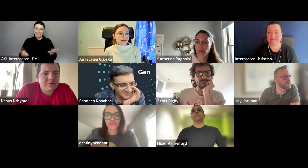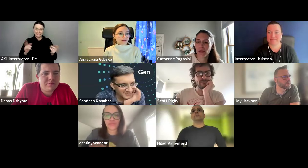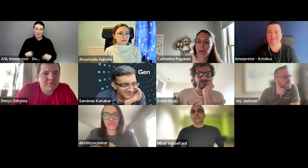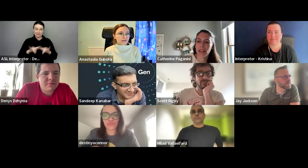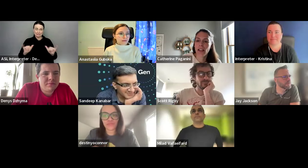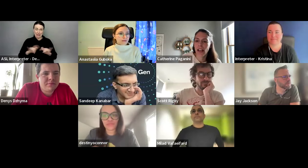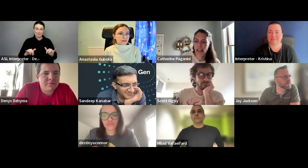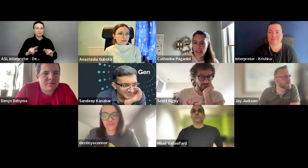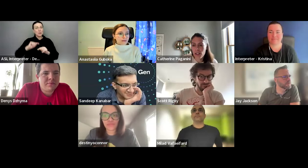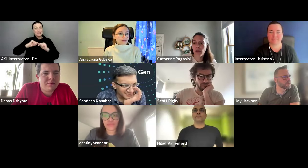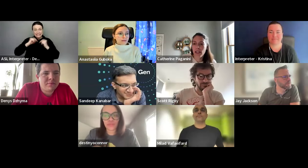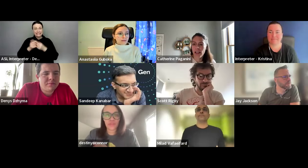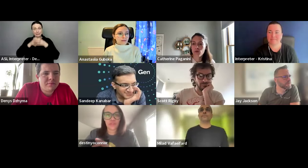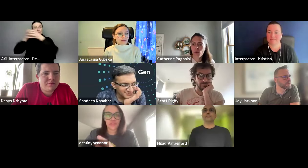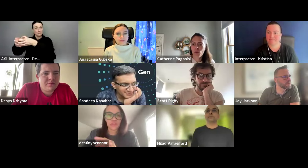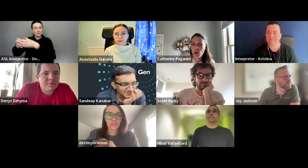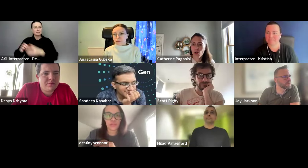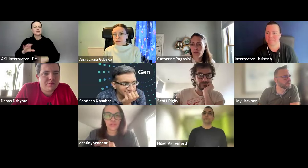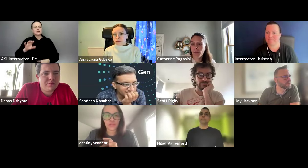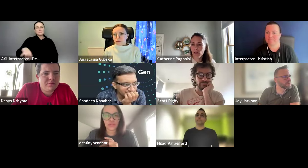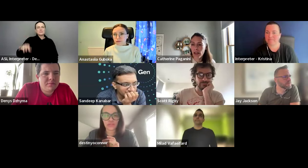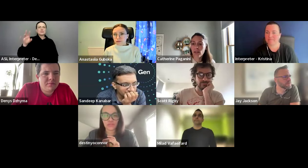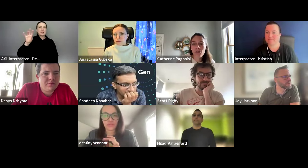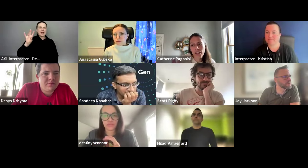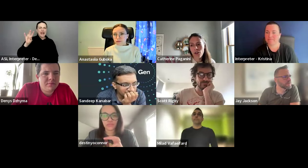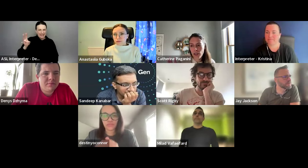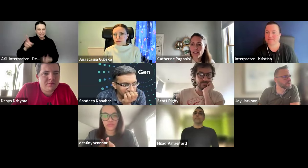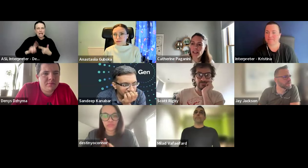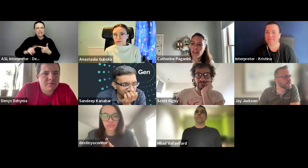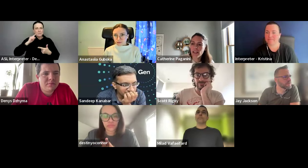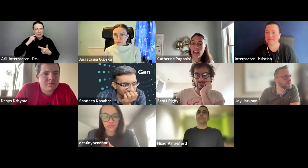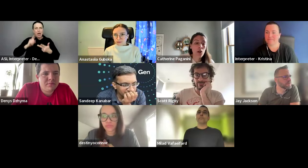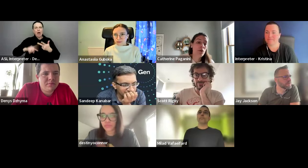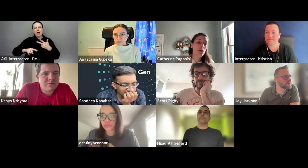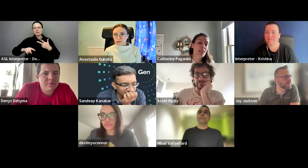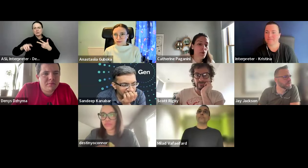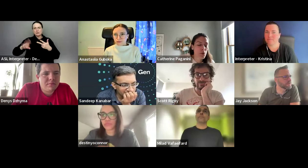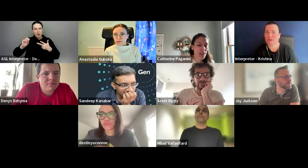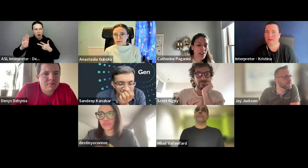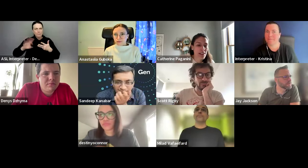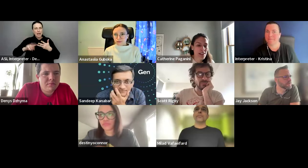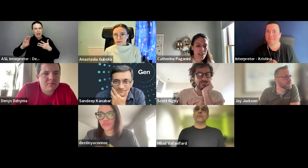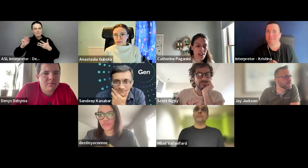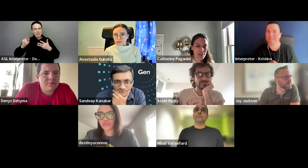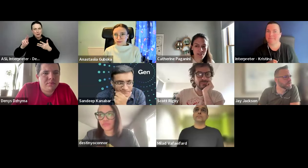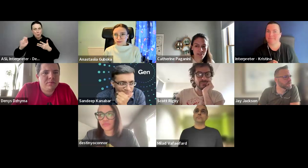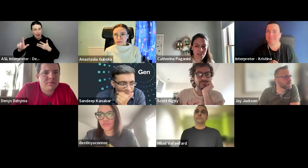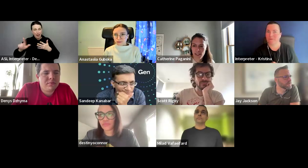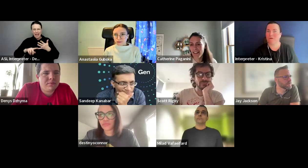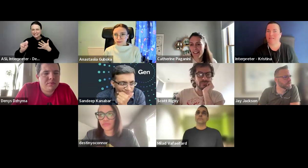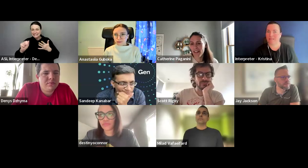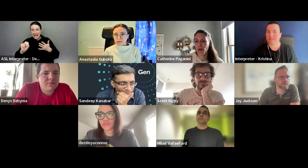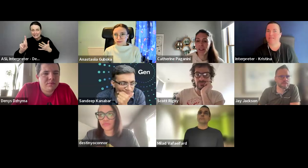site will be Anastasia, Milat, Rob, Martin, Emmanuel only on Wednesday. And hopefully Sandeep was working on his